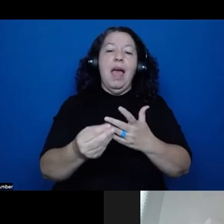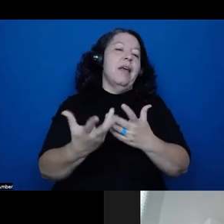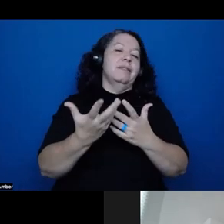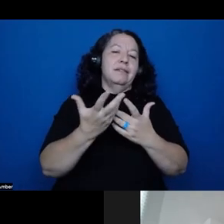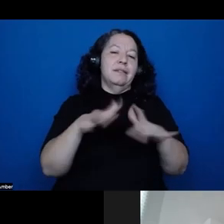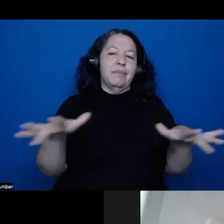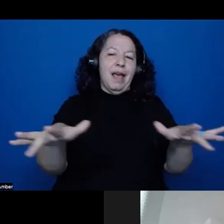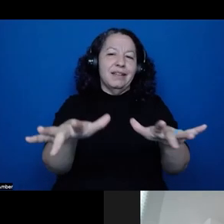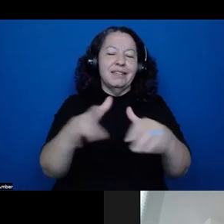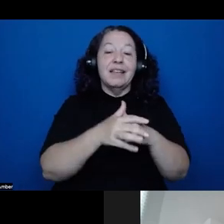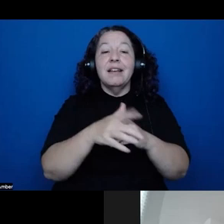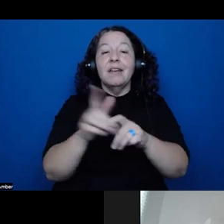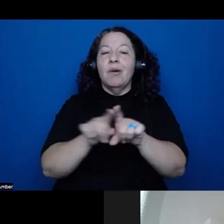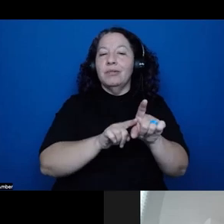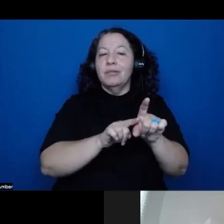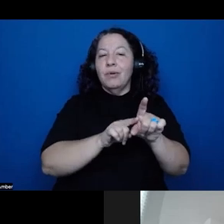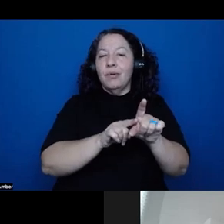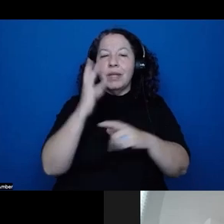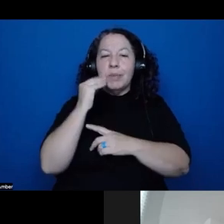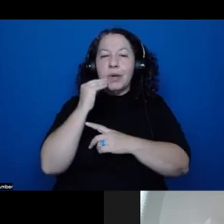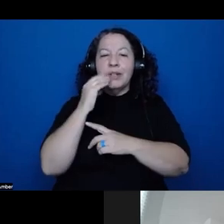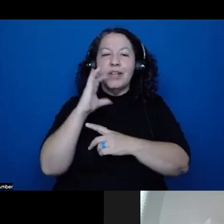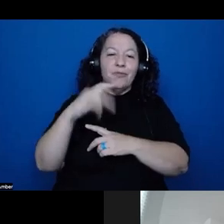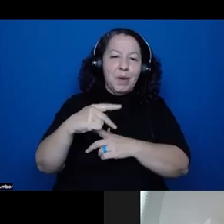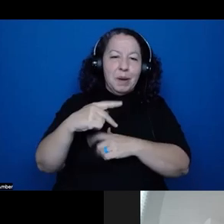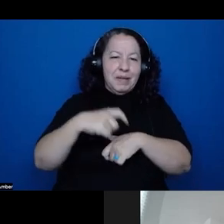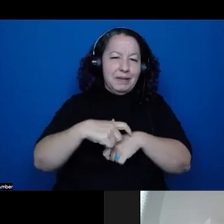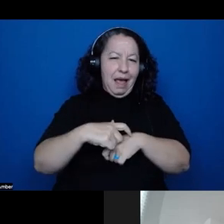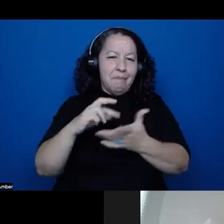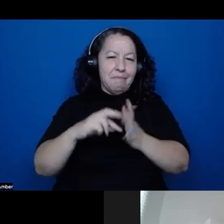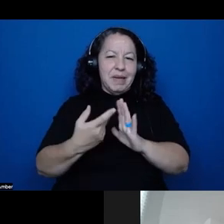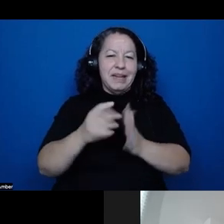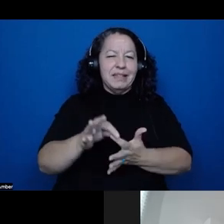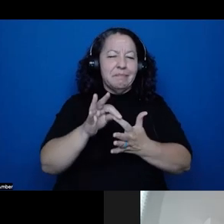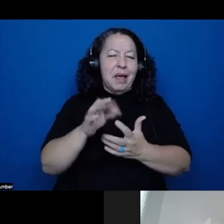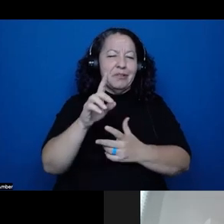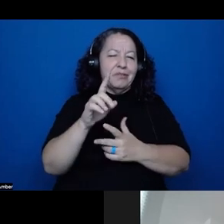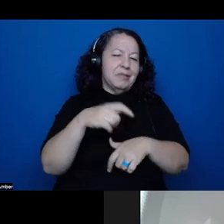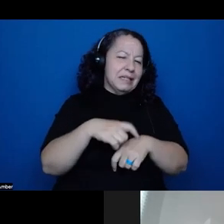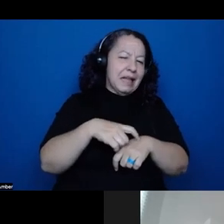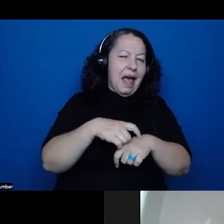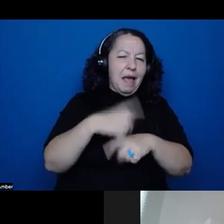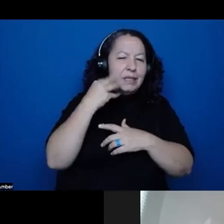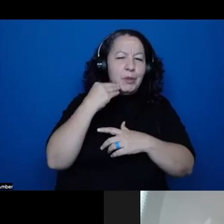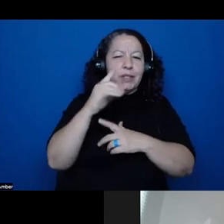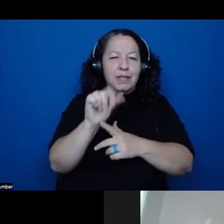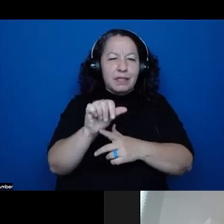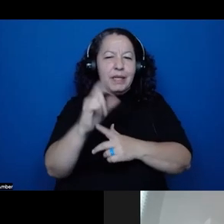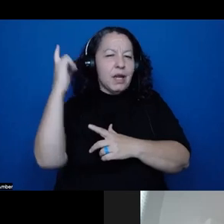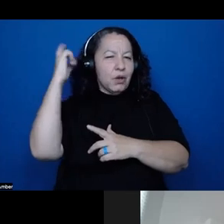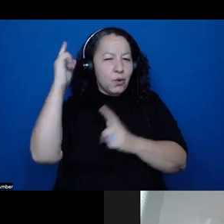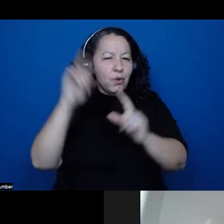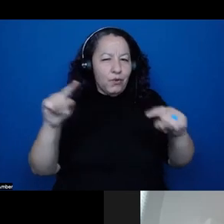crip time. Her work investigates sites where these dual theories intersect and